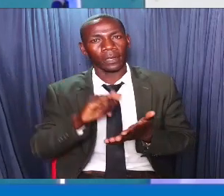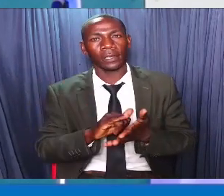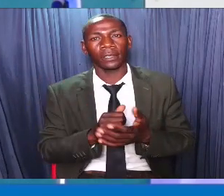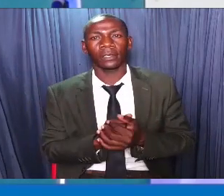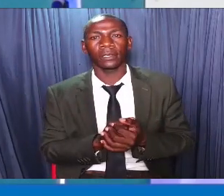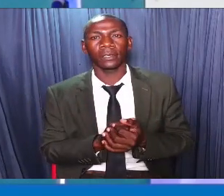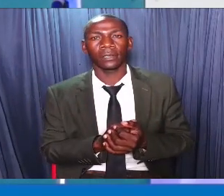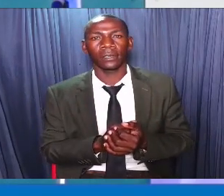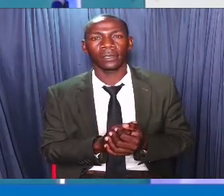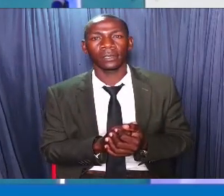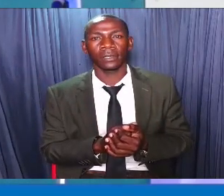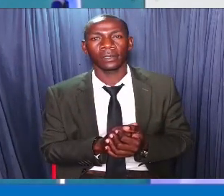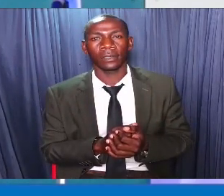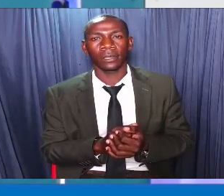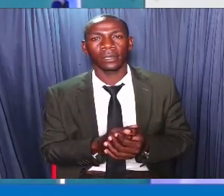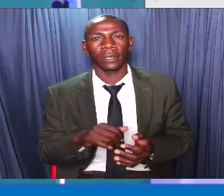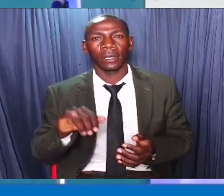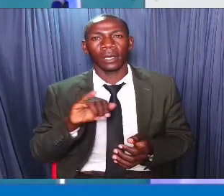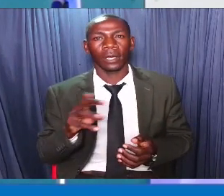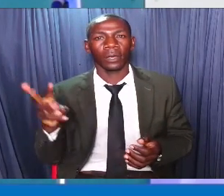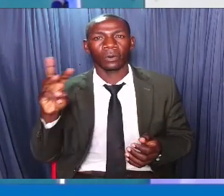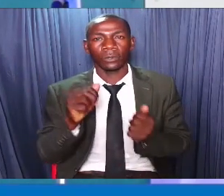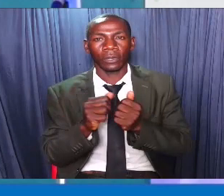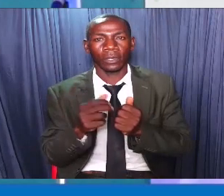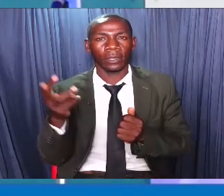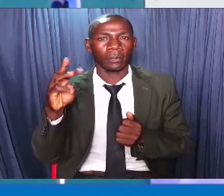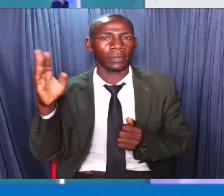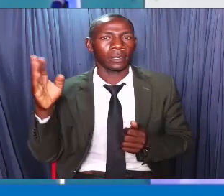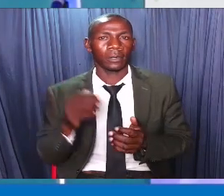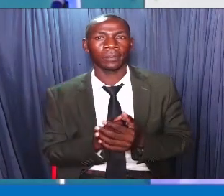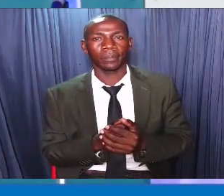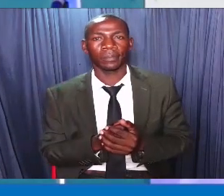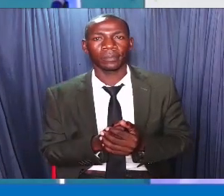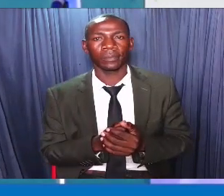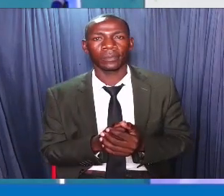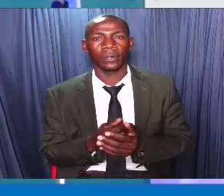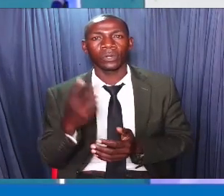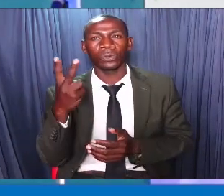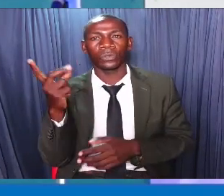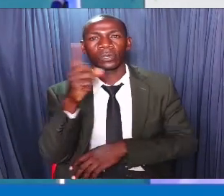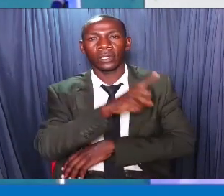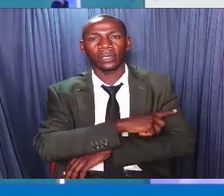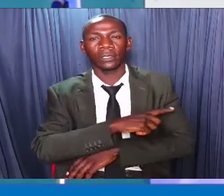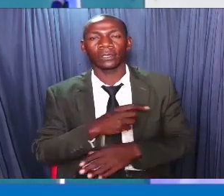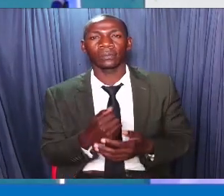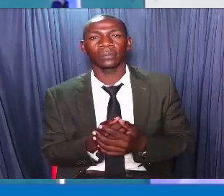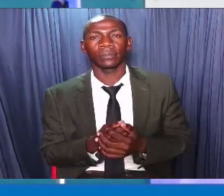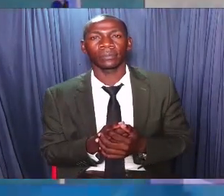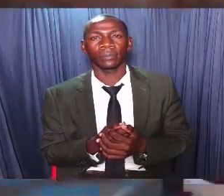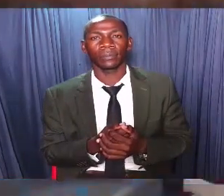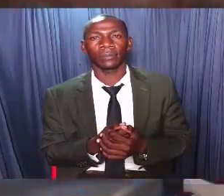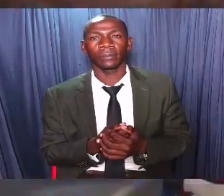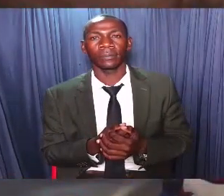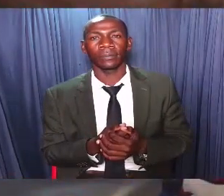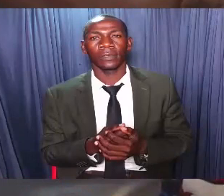that. Nilikuwa nao. I was together with them. Siku mbili. For 2 days.